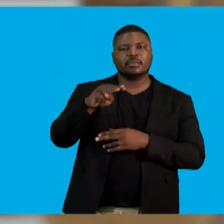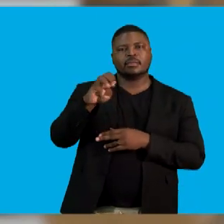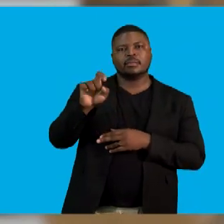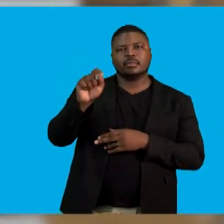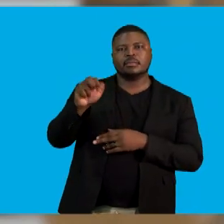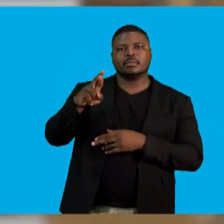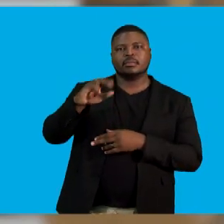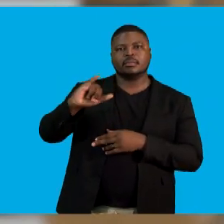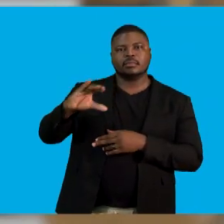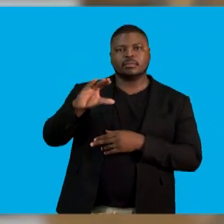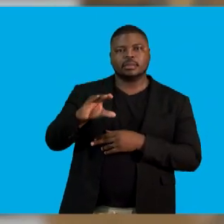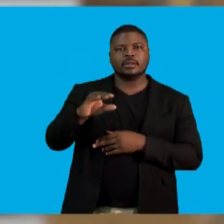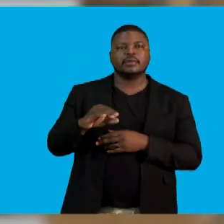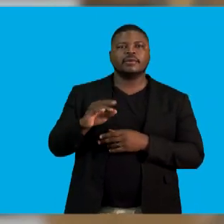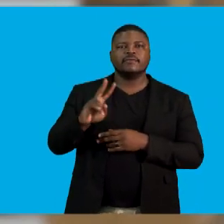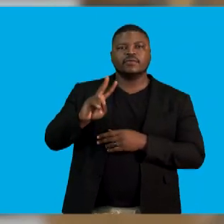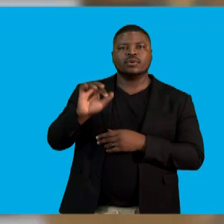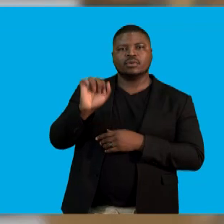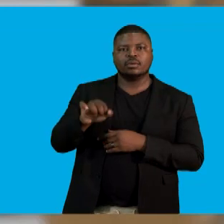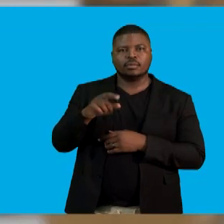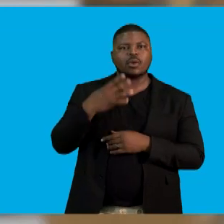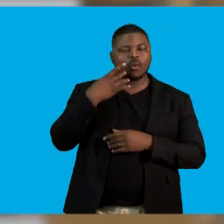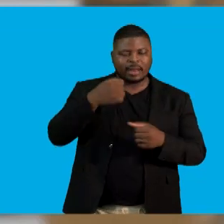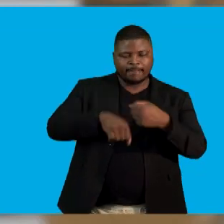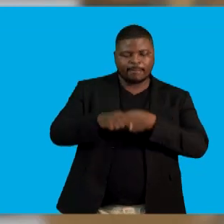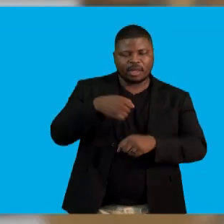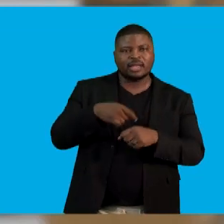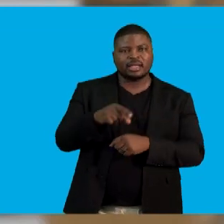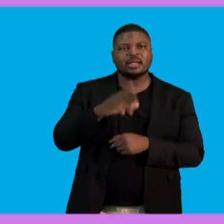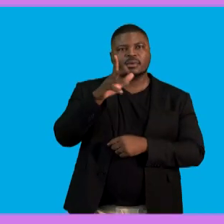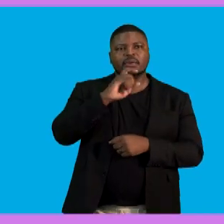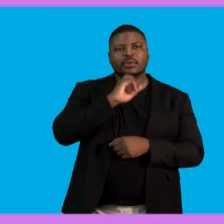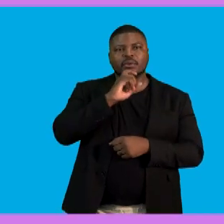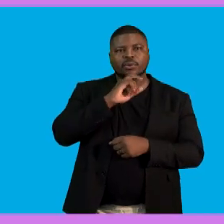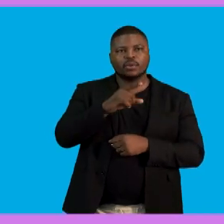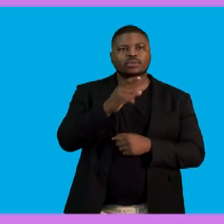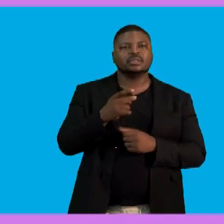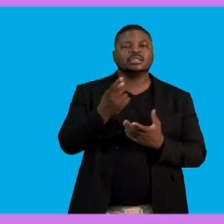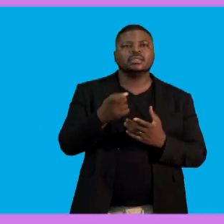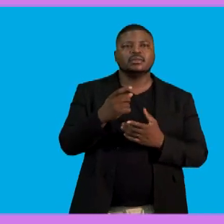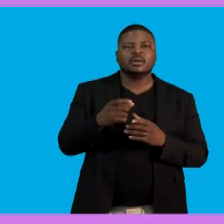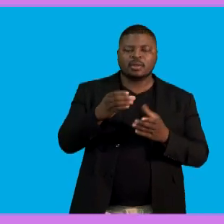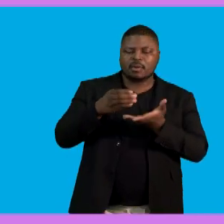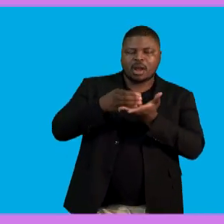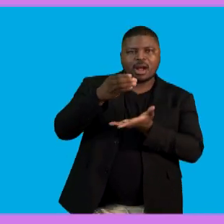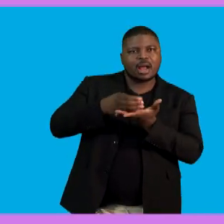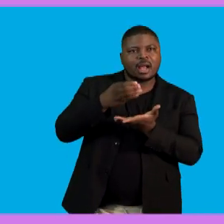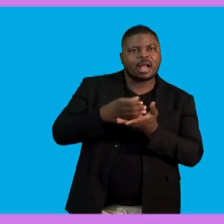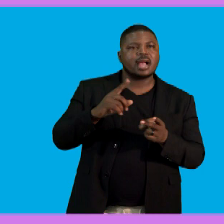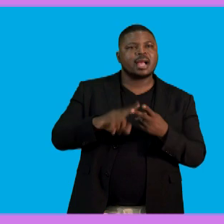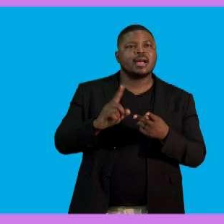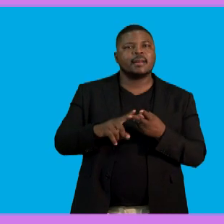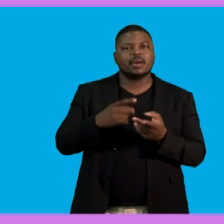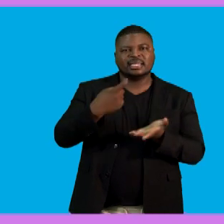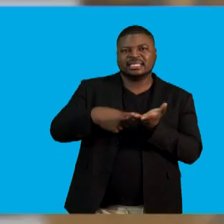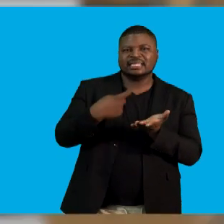baking, conversions when baking. When we are baking, normally we would bake using cups, teaspoons, tablespoons, but in actual fact, they mean